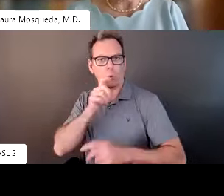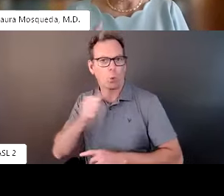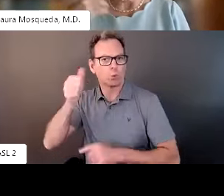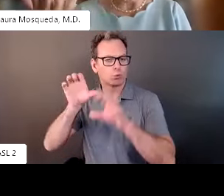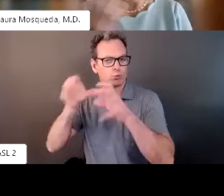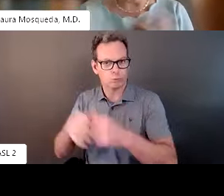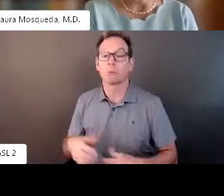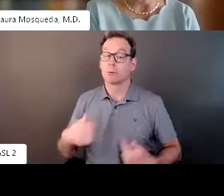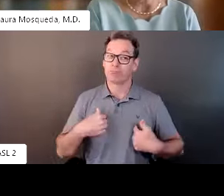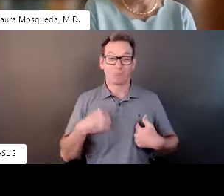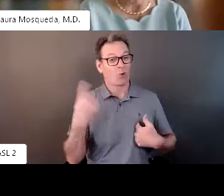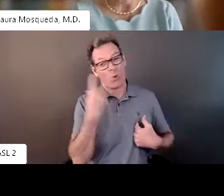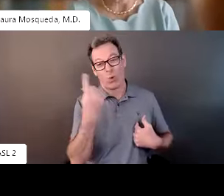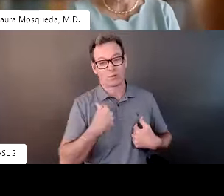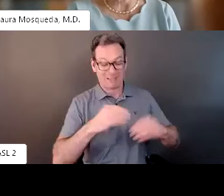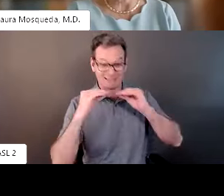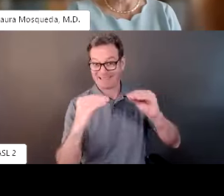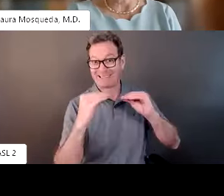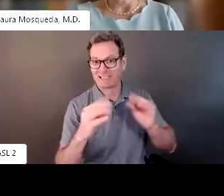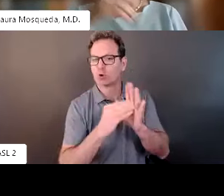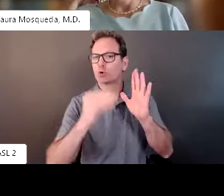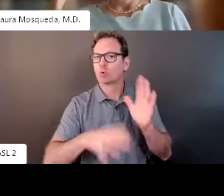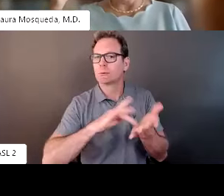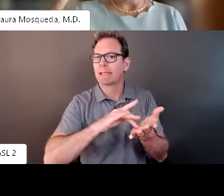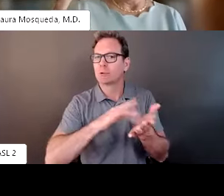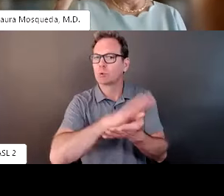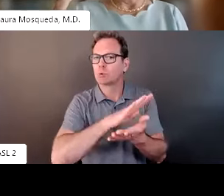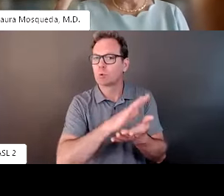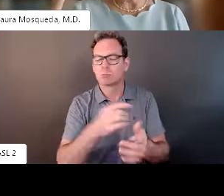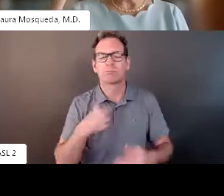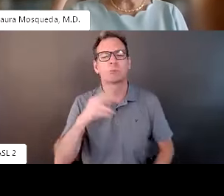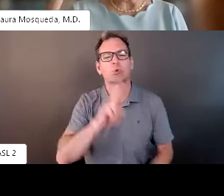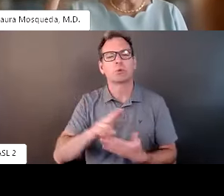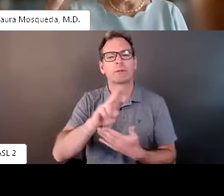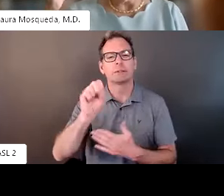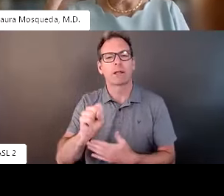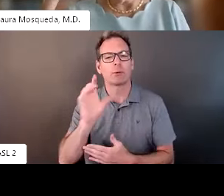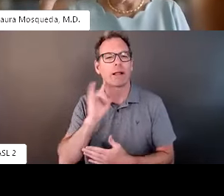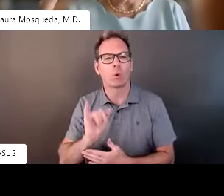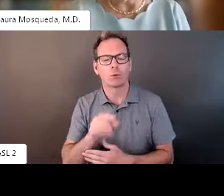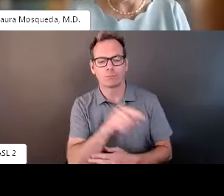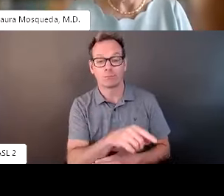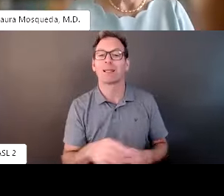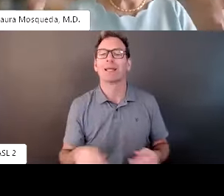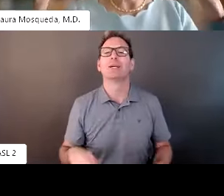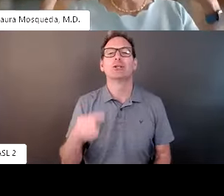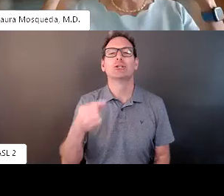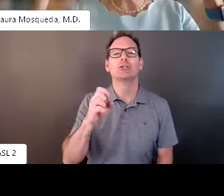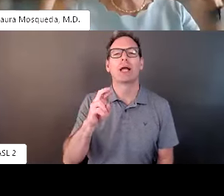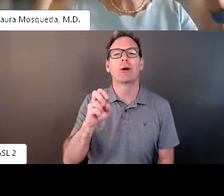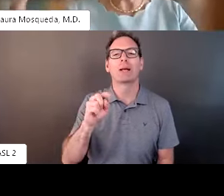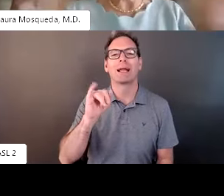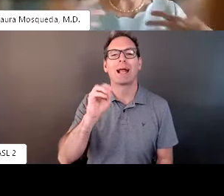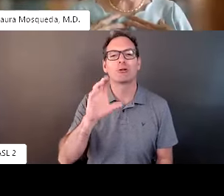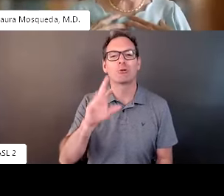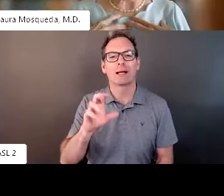tell all of our medical students, I'm at the University of Southern California, that the geriatric F word is function. The